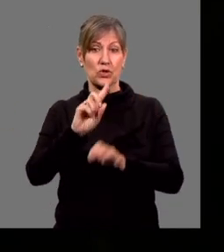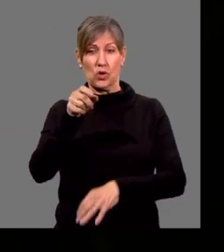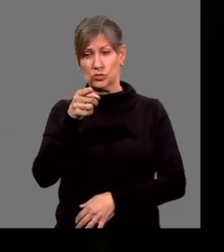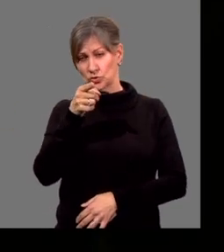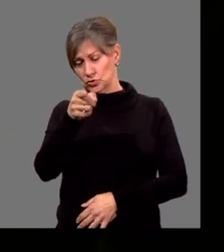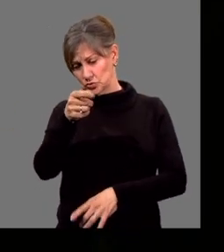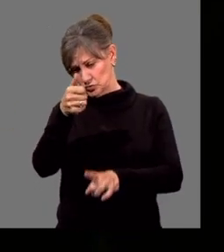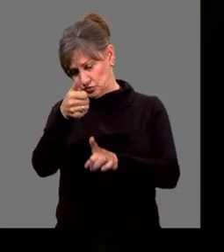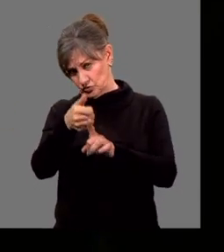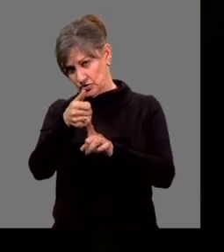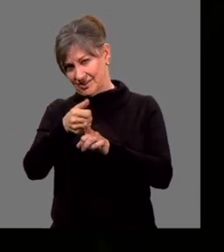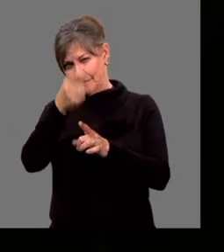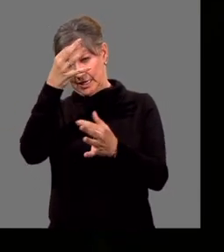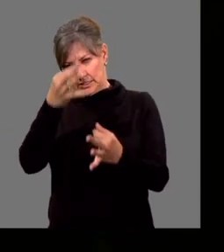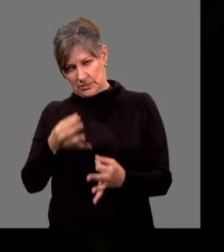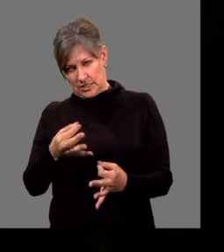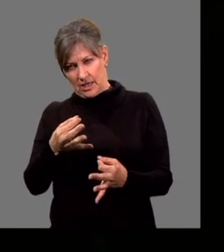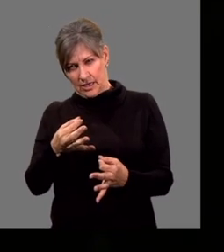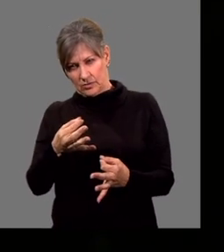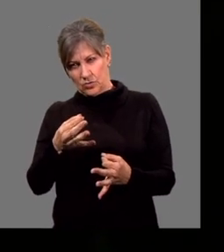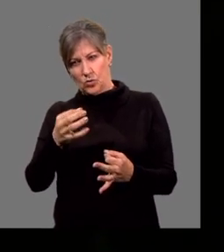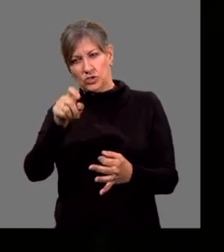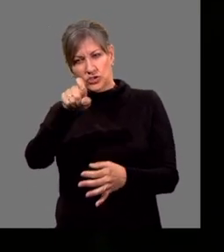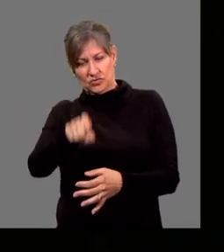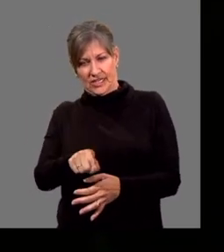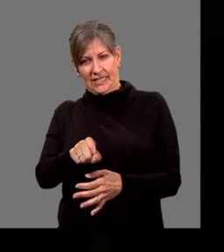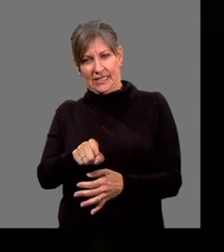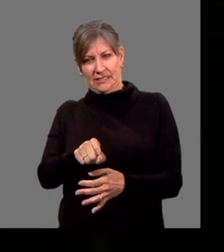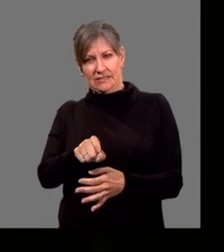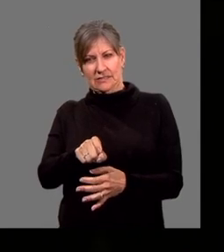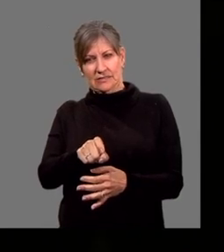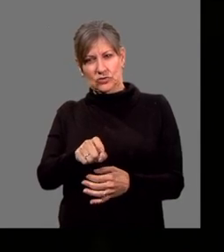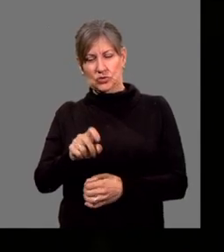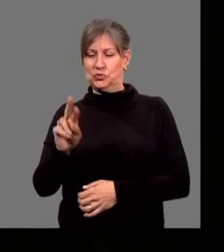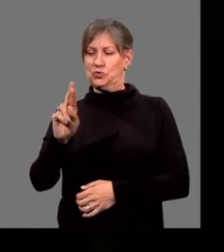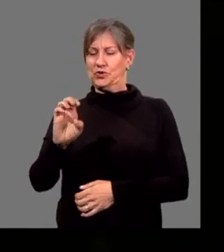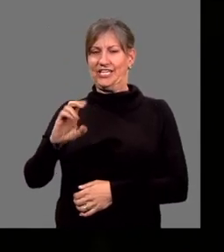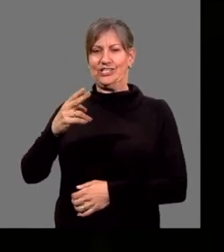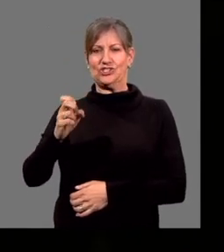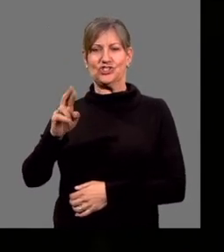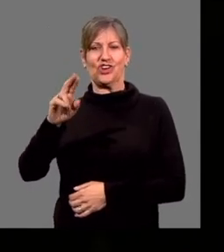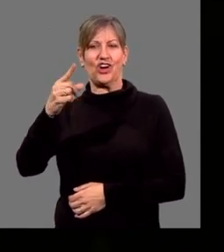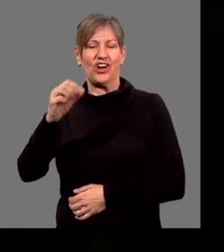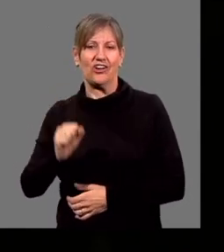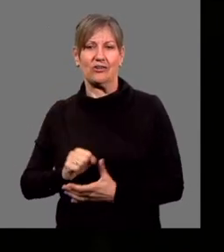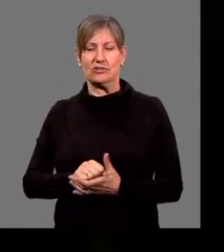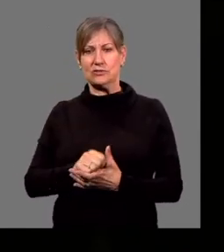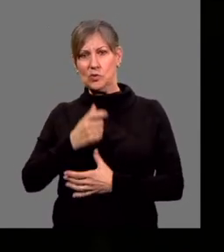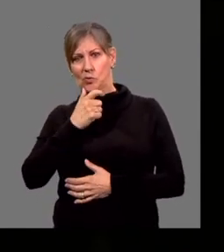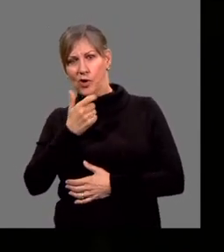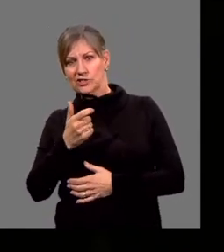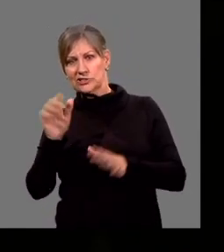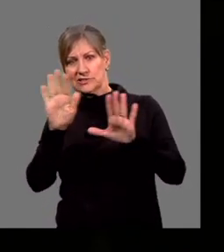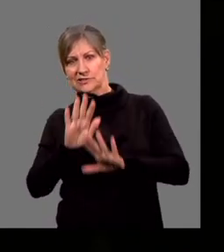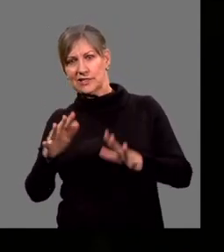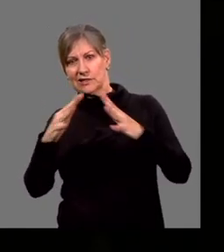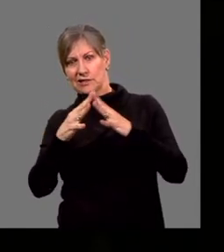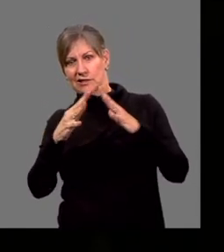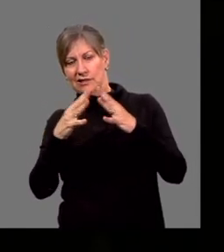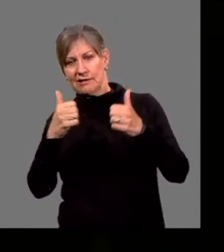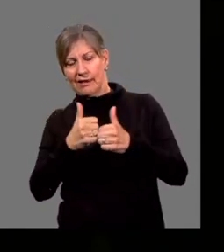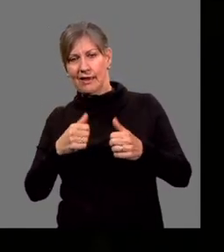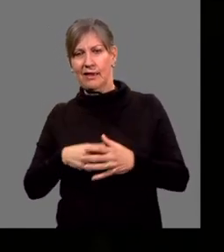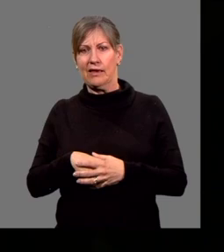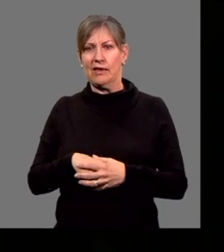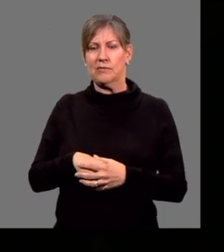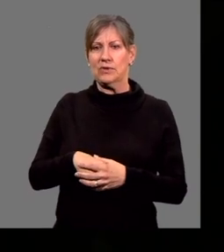and only you can determine what that is to recharge, from turning on the Sunday game, to spending time away from our technology with family